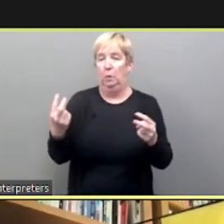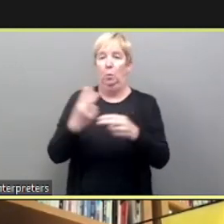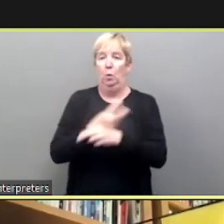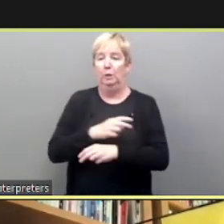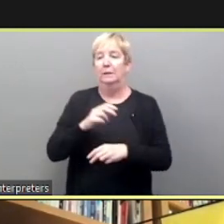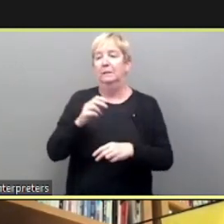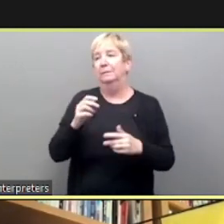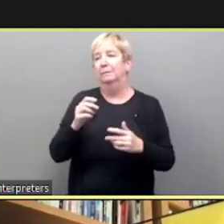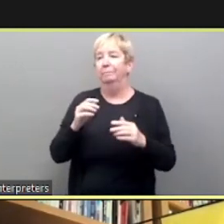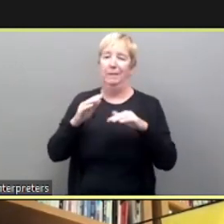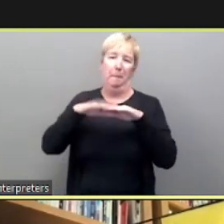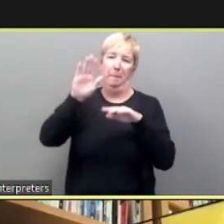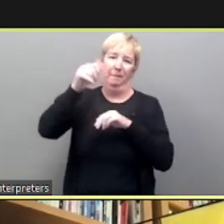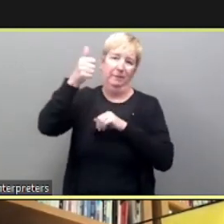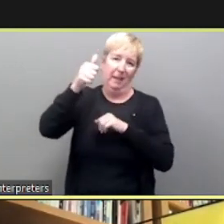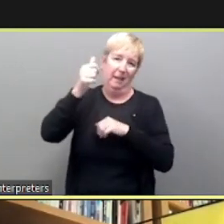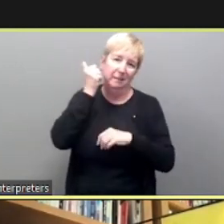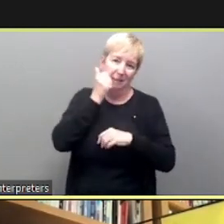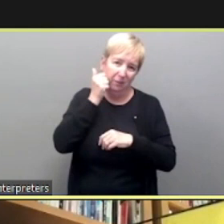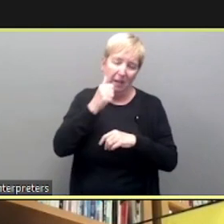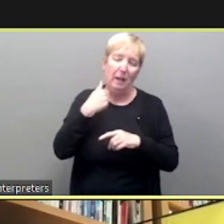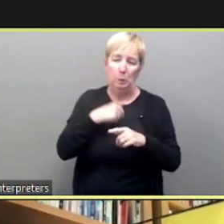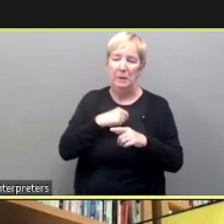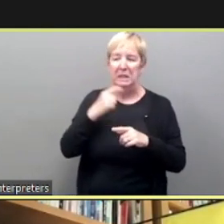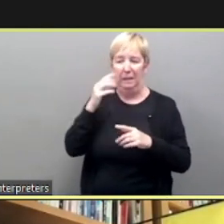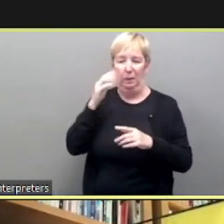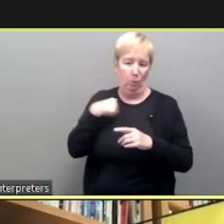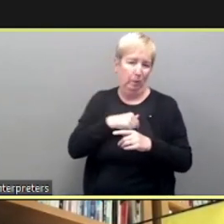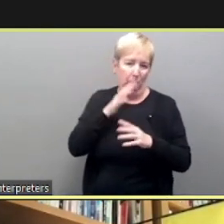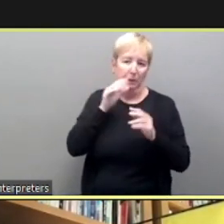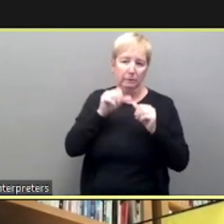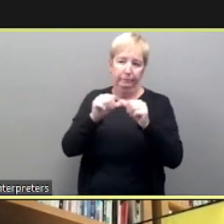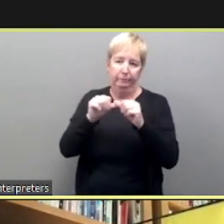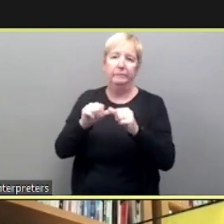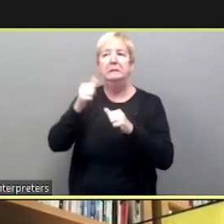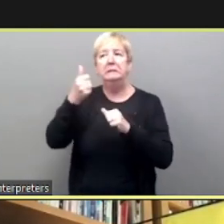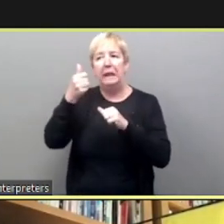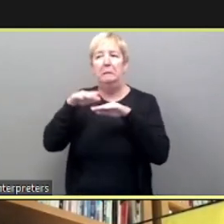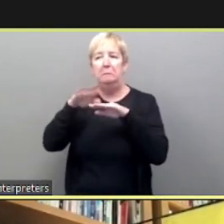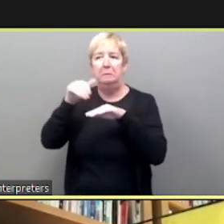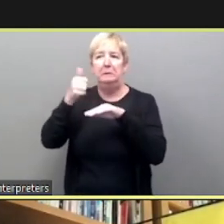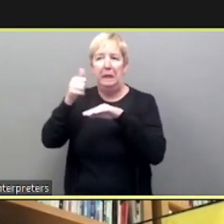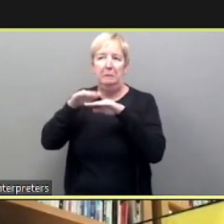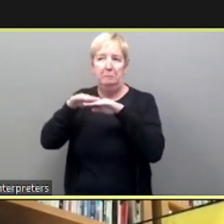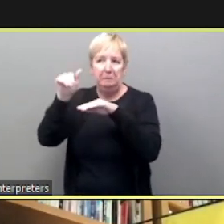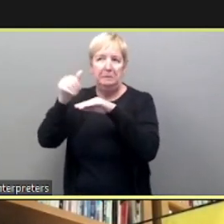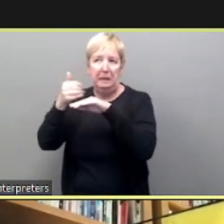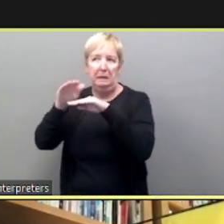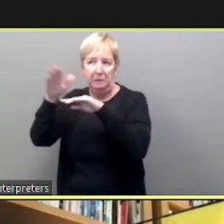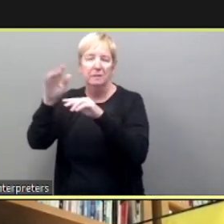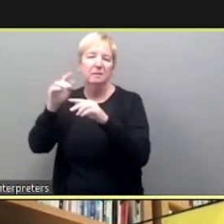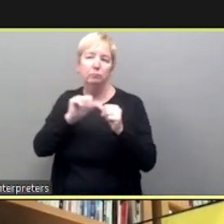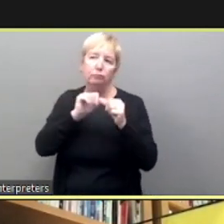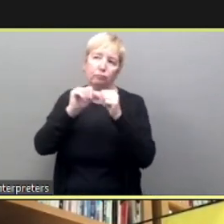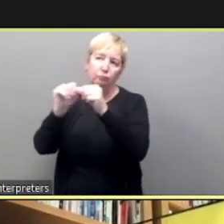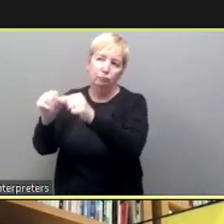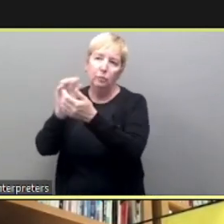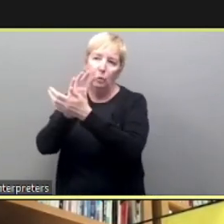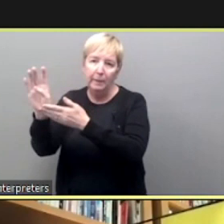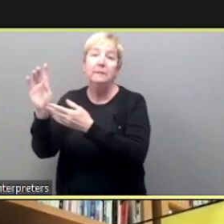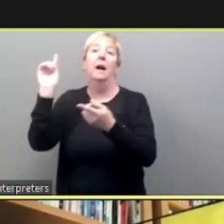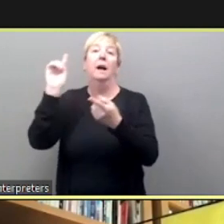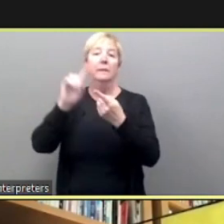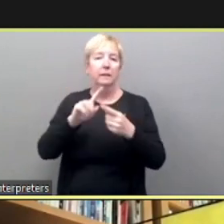day. And again, we expect to continue at about that rate for at least another 4 weeks until we see case counts come down.